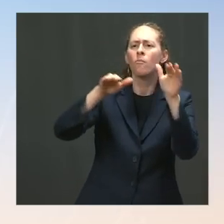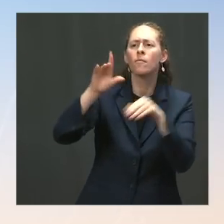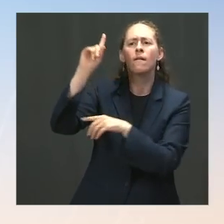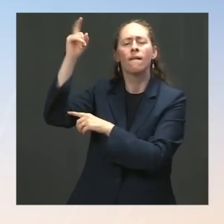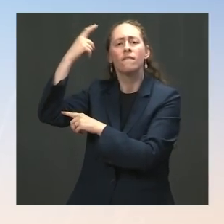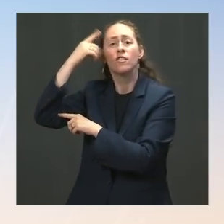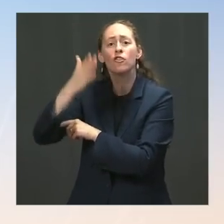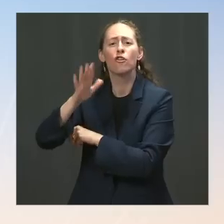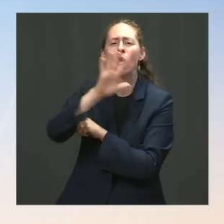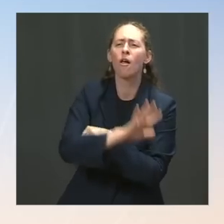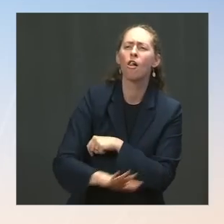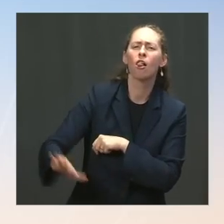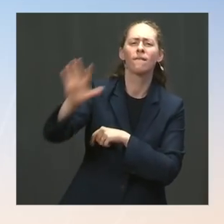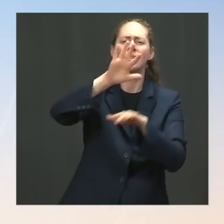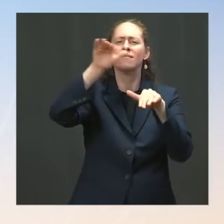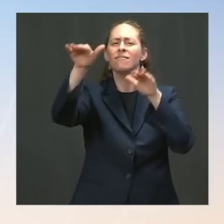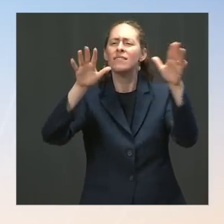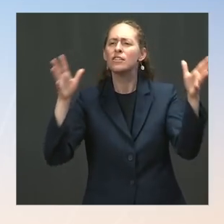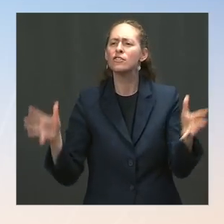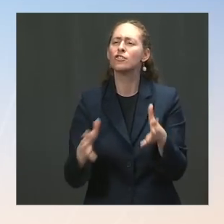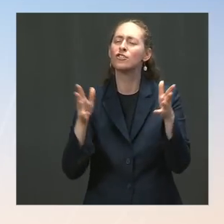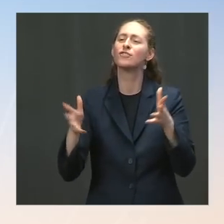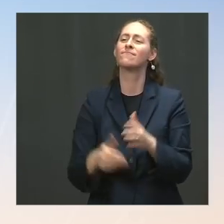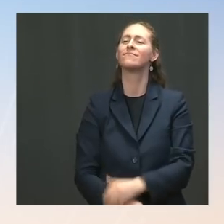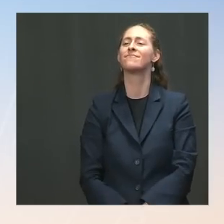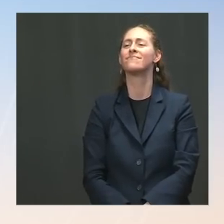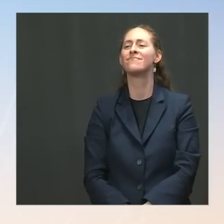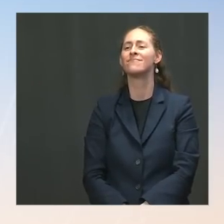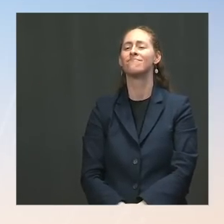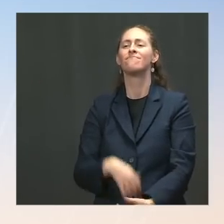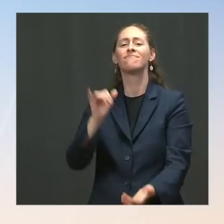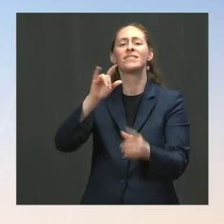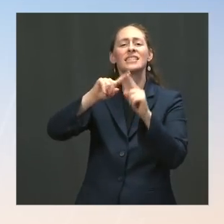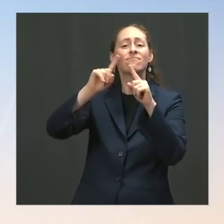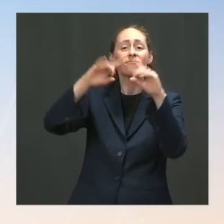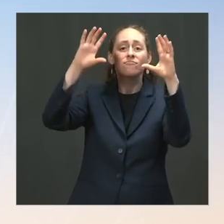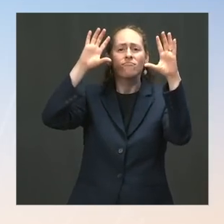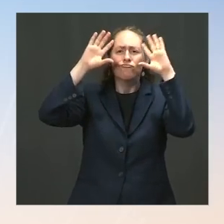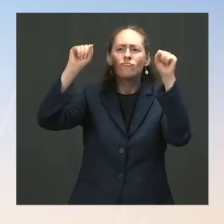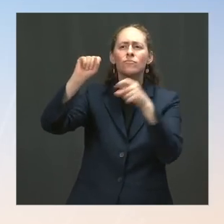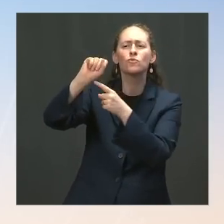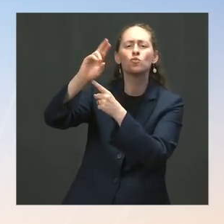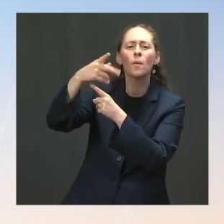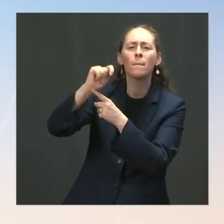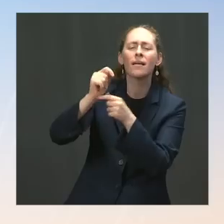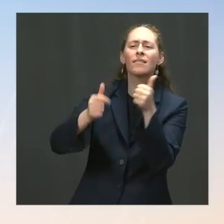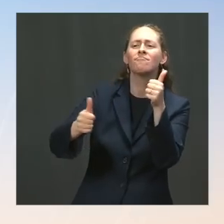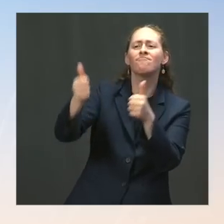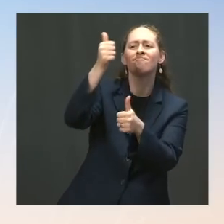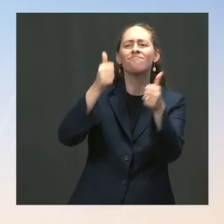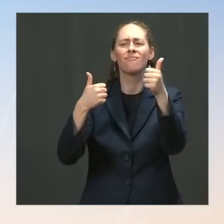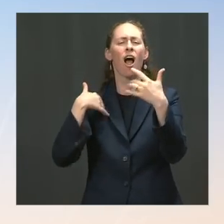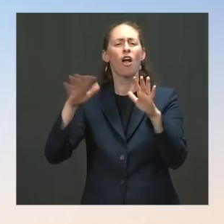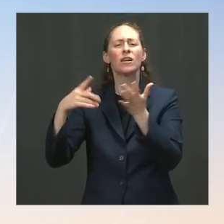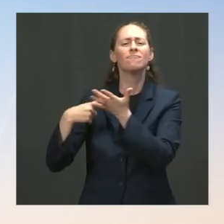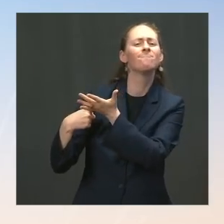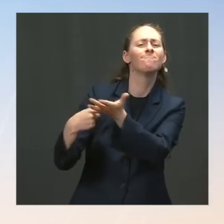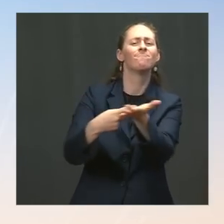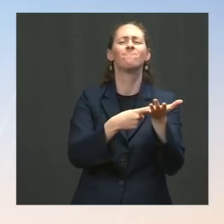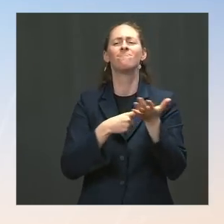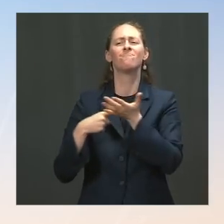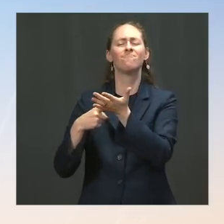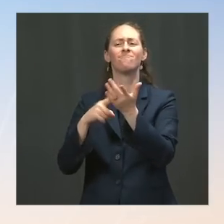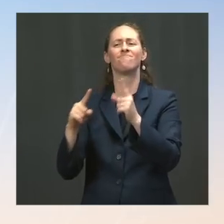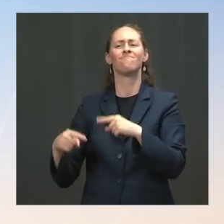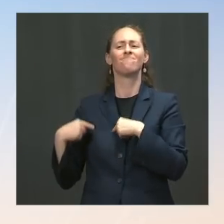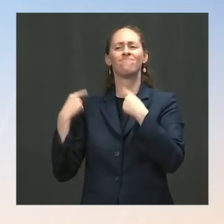chiefs, to problem solve with them to make sure that we can get them in there. And you know, the way the question was framed, I'd like to look at it this way. How are